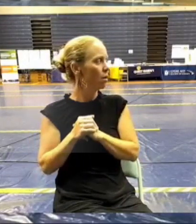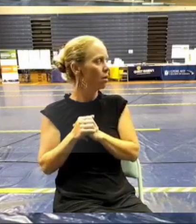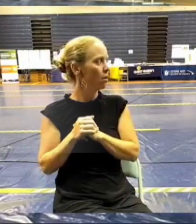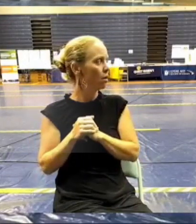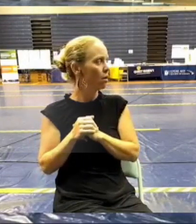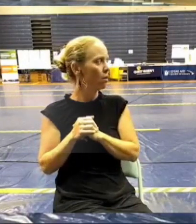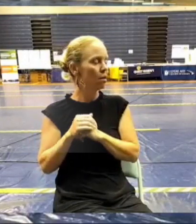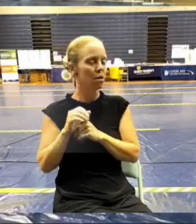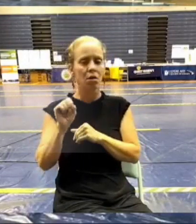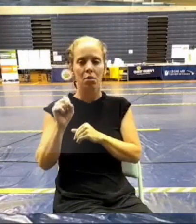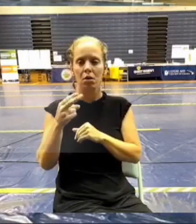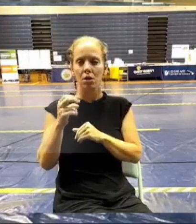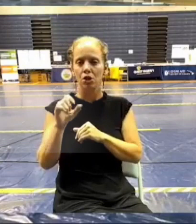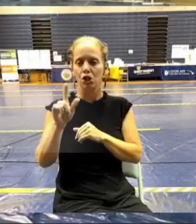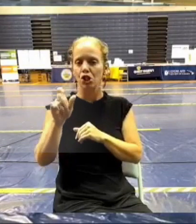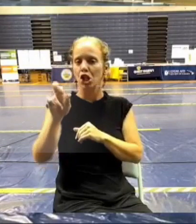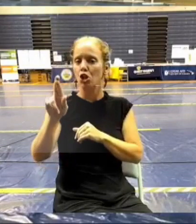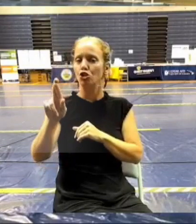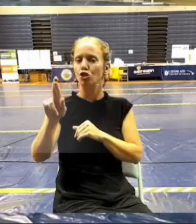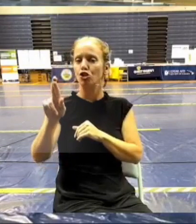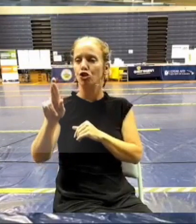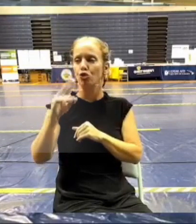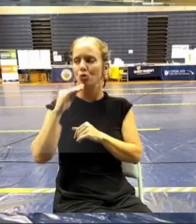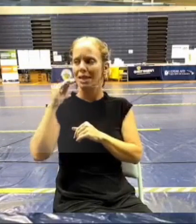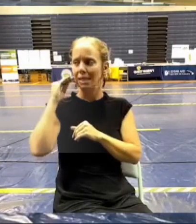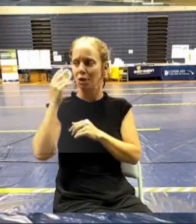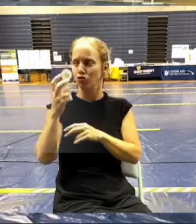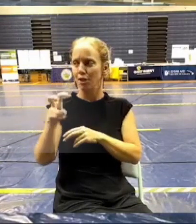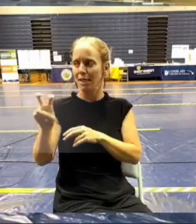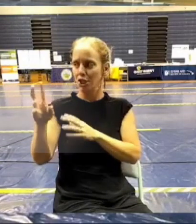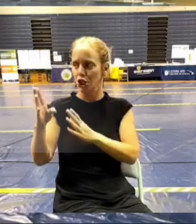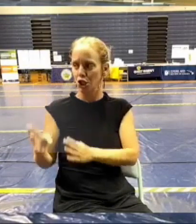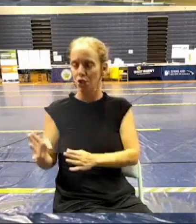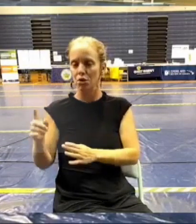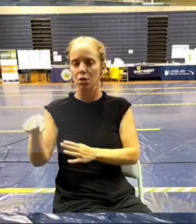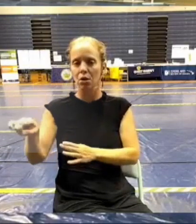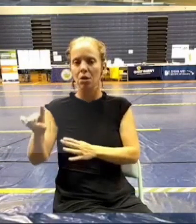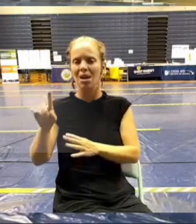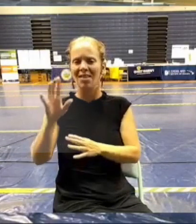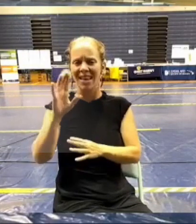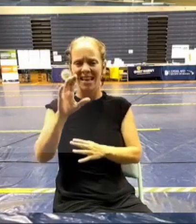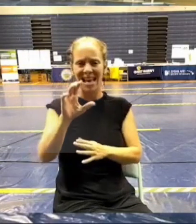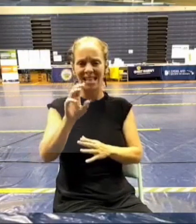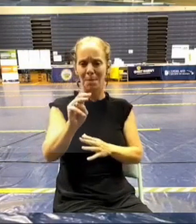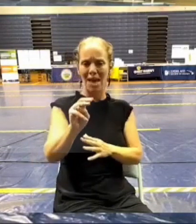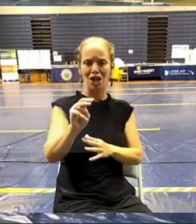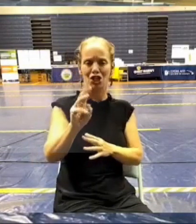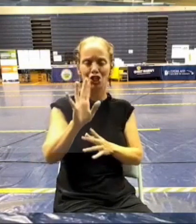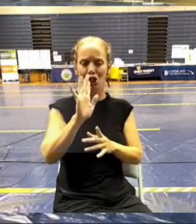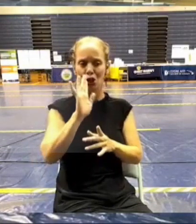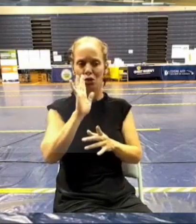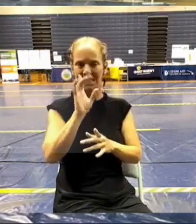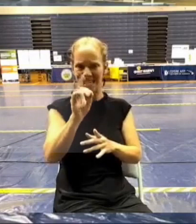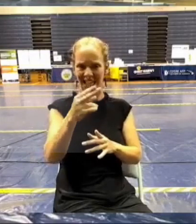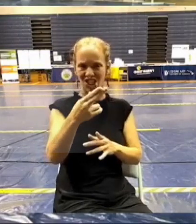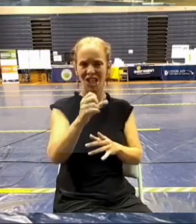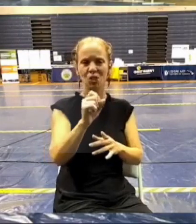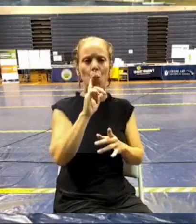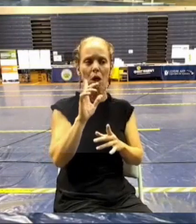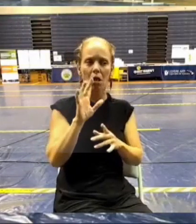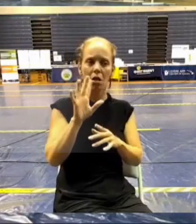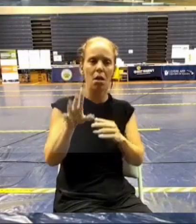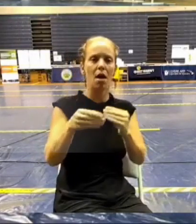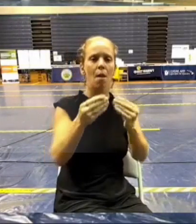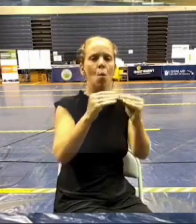A shelter resident transition. We're going to be switching over to case managers coming in with, I think, DHS soon, so we can do a